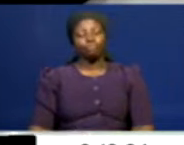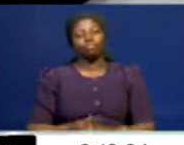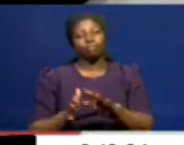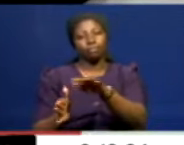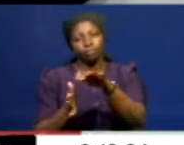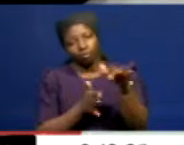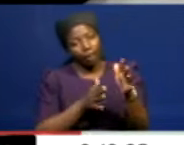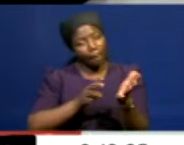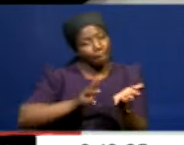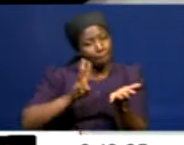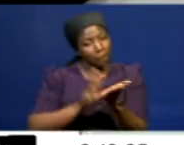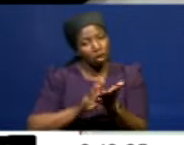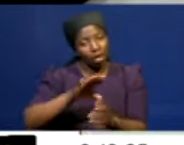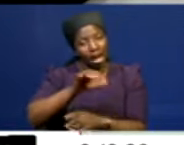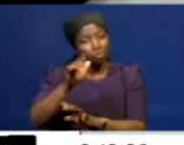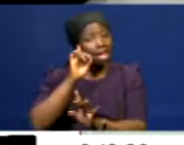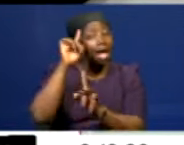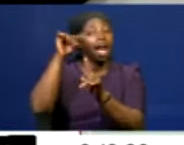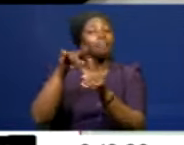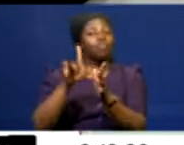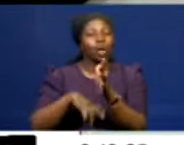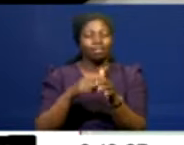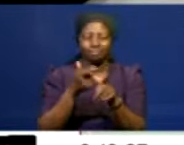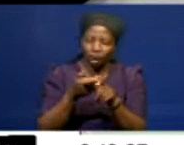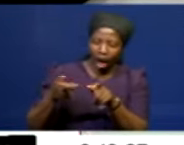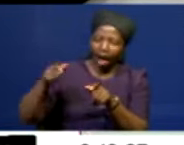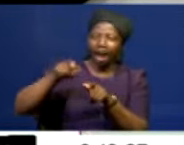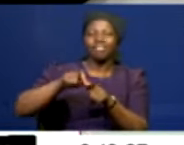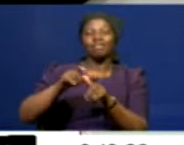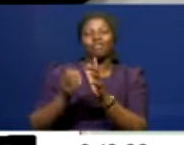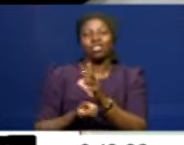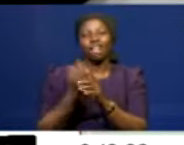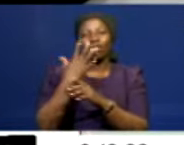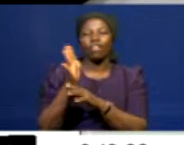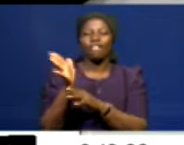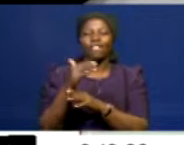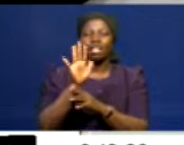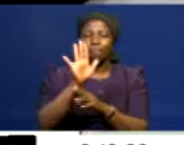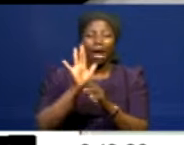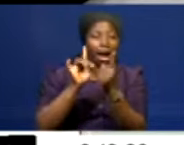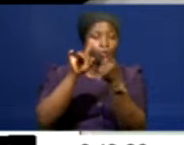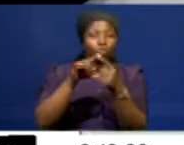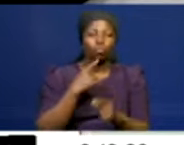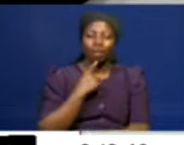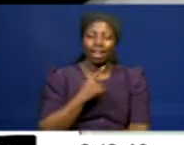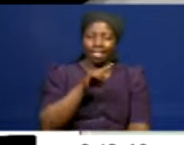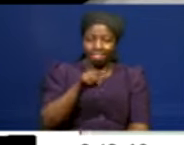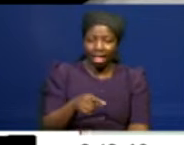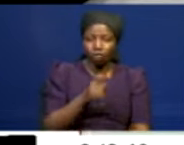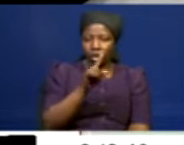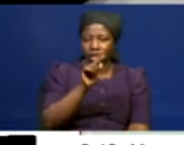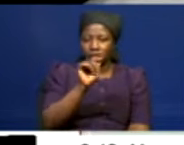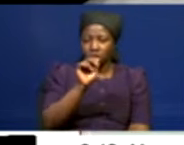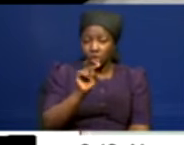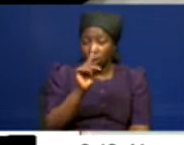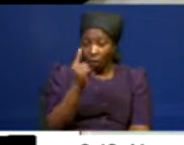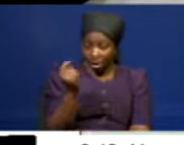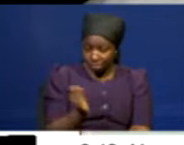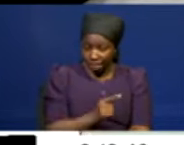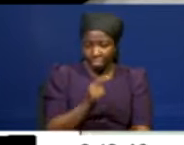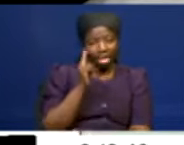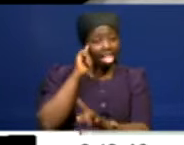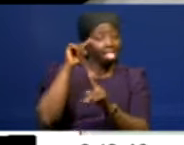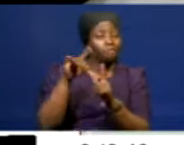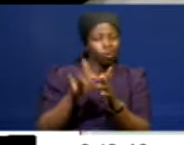Migori County intends to increase its fish production output to 100,000 tons monthly in a bid to meet the